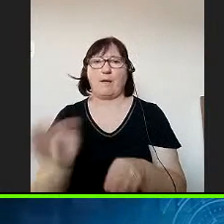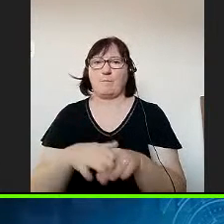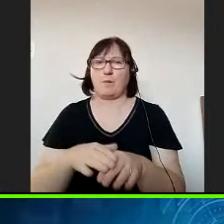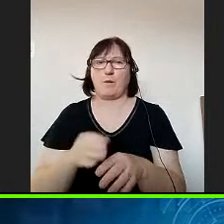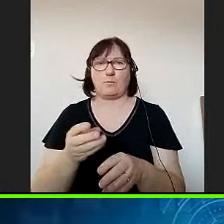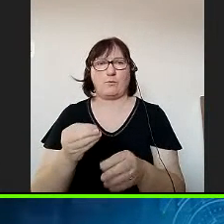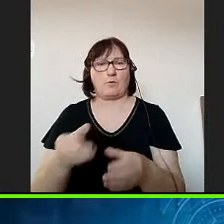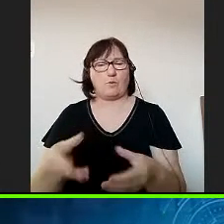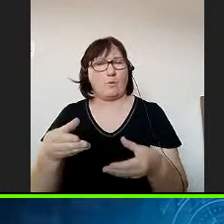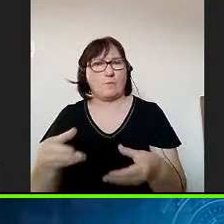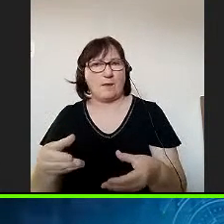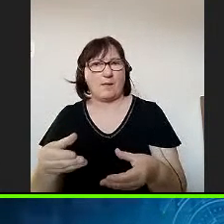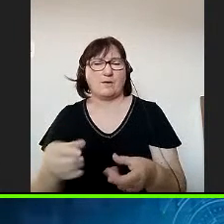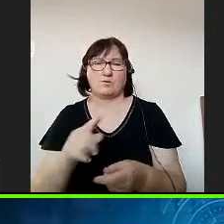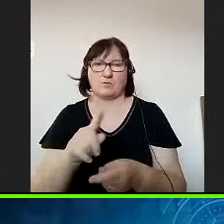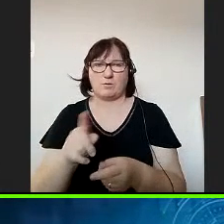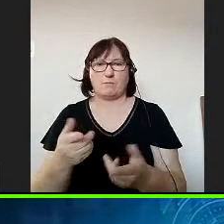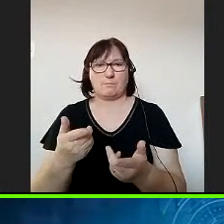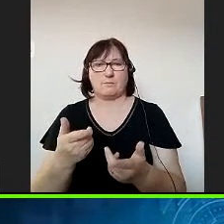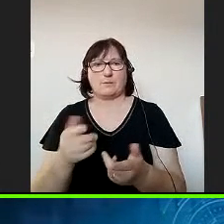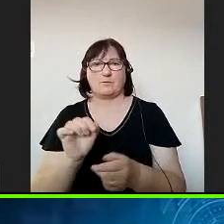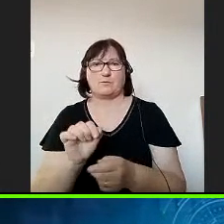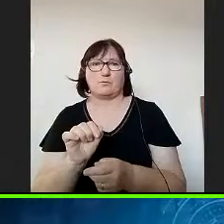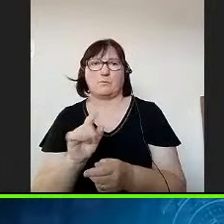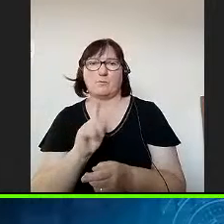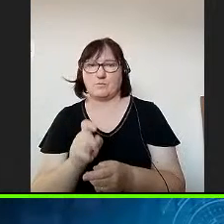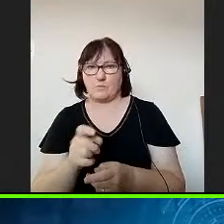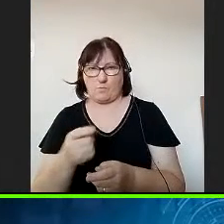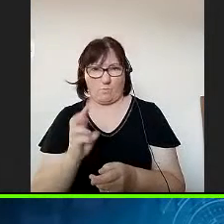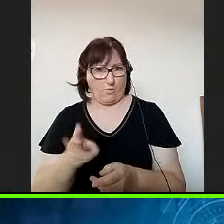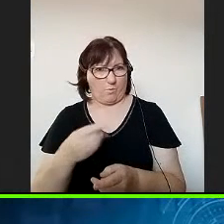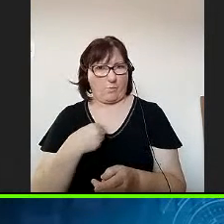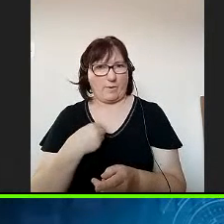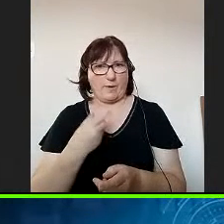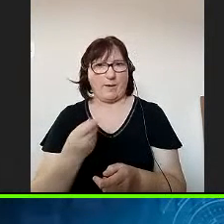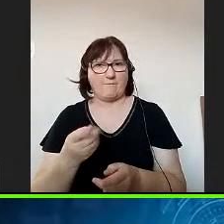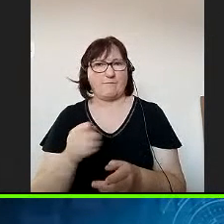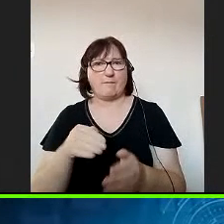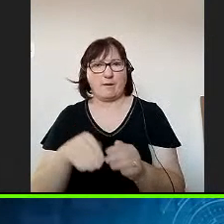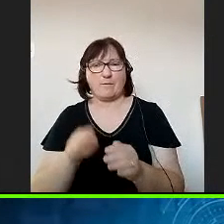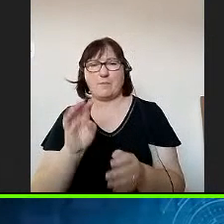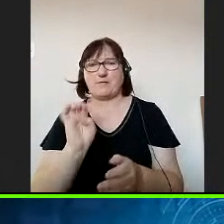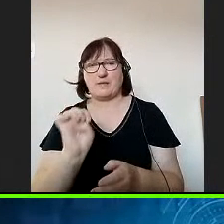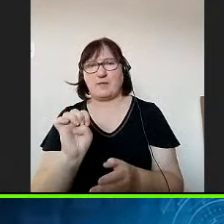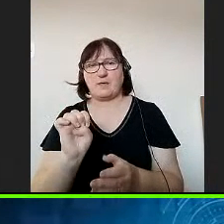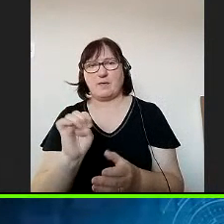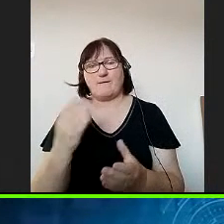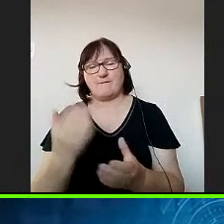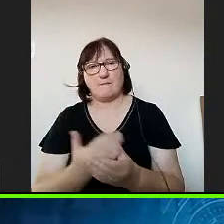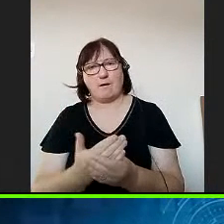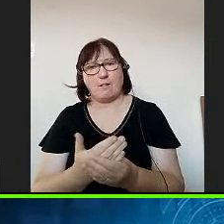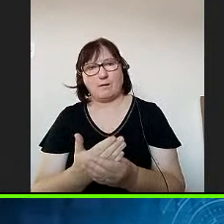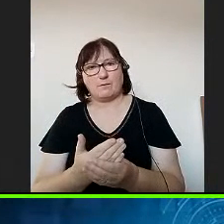determination. So the question is, will we have a section under e-filing to submit a tariff determination?